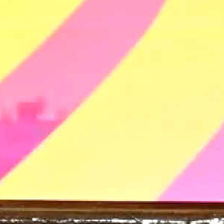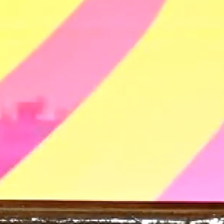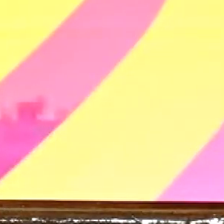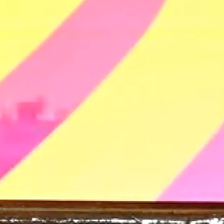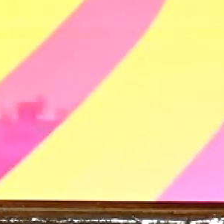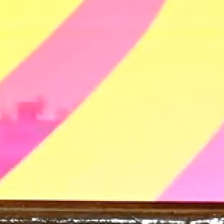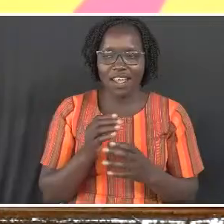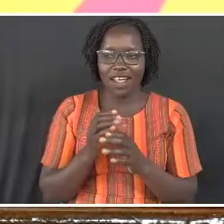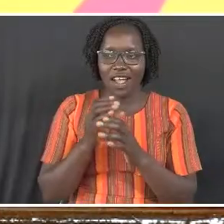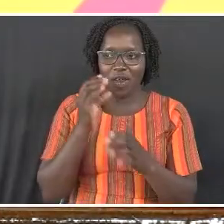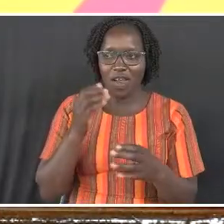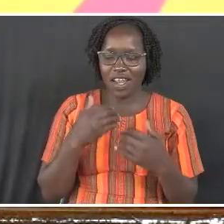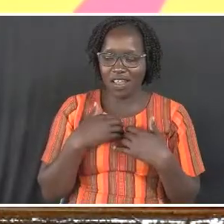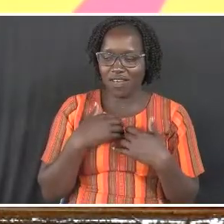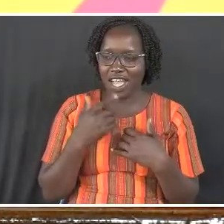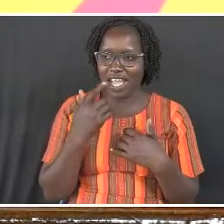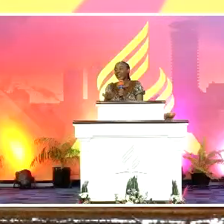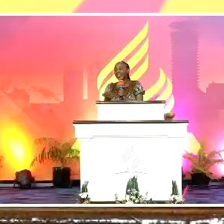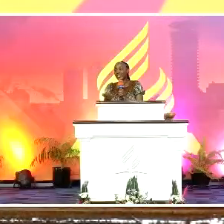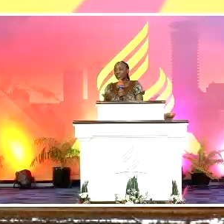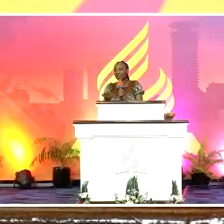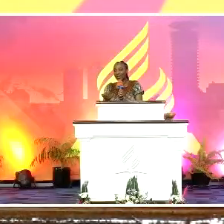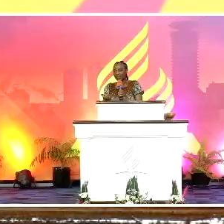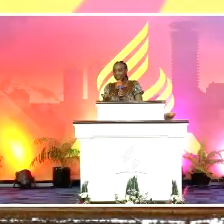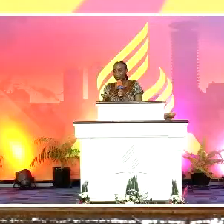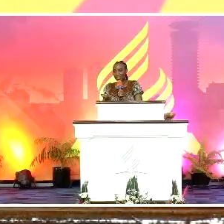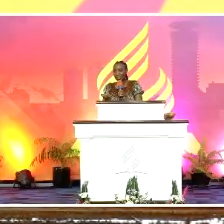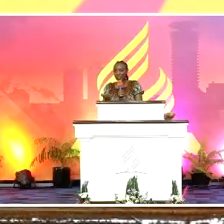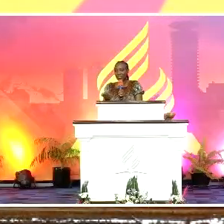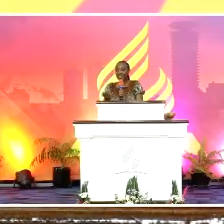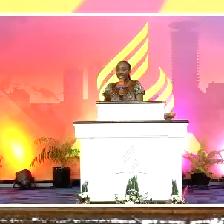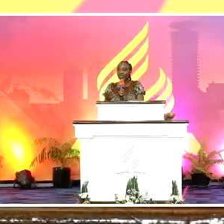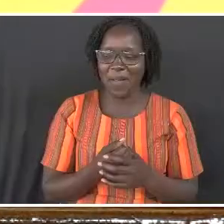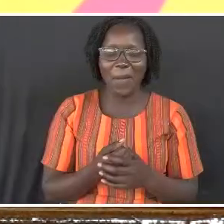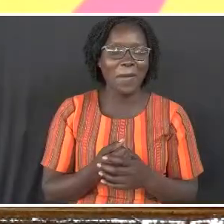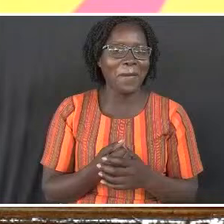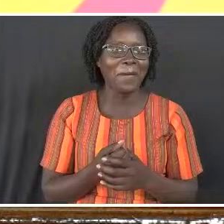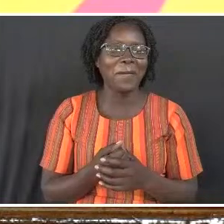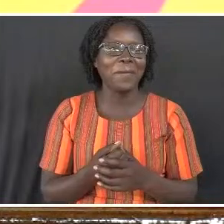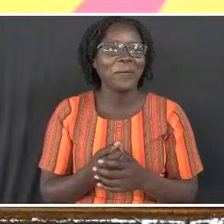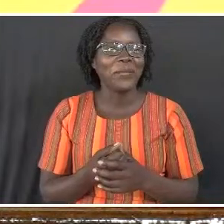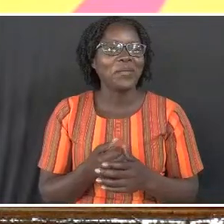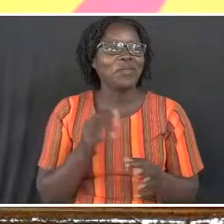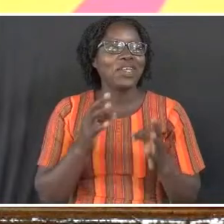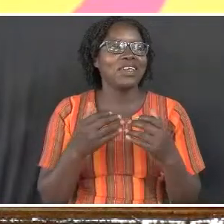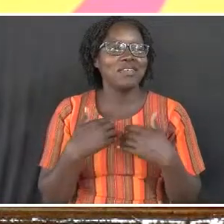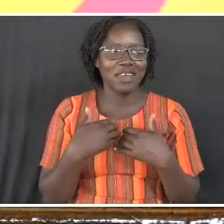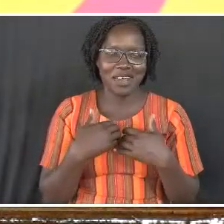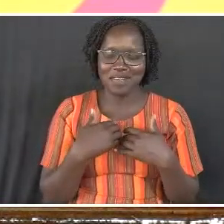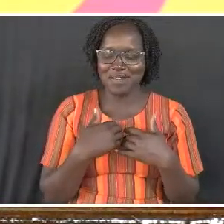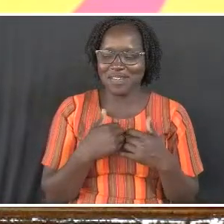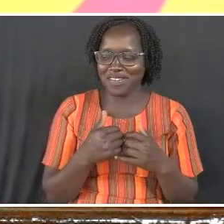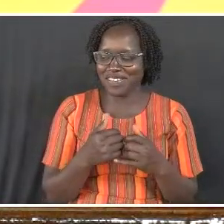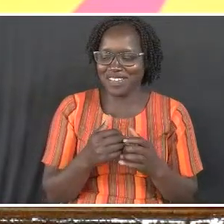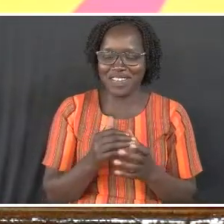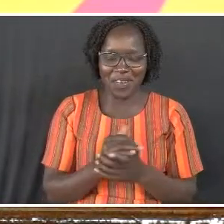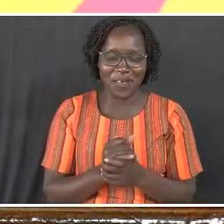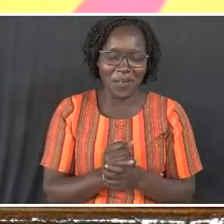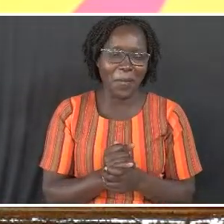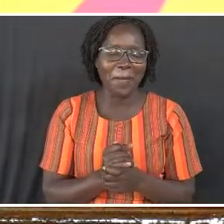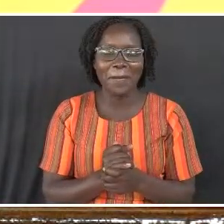hole on my tooth. That's what you call a dental cavity. So in case you have a cavity or a hole, in